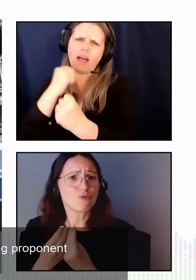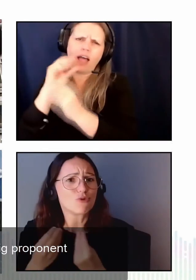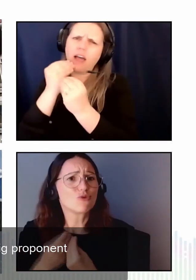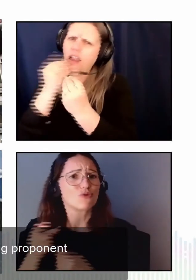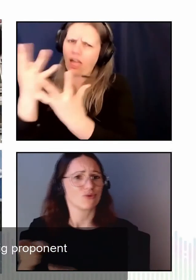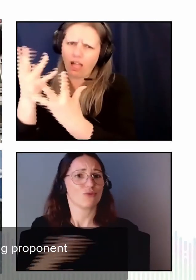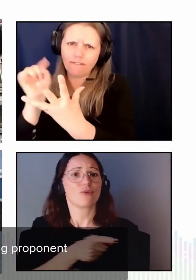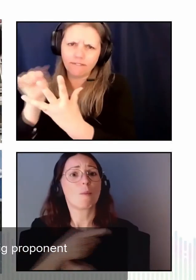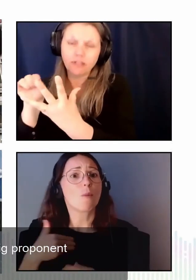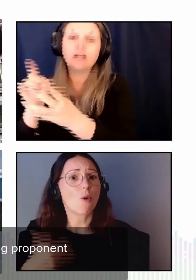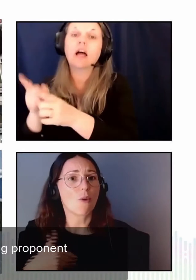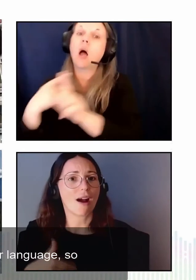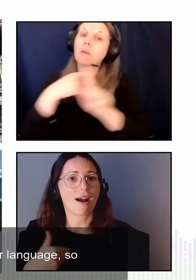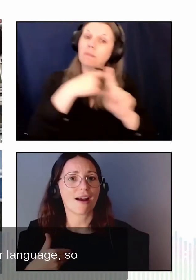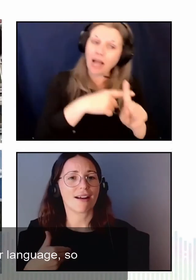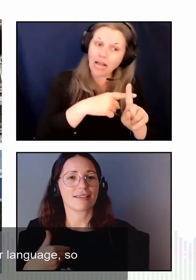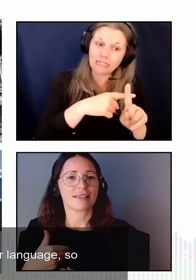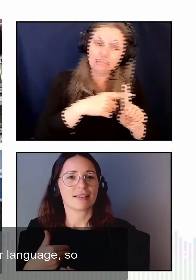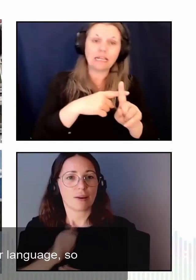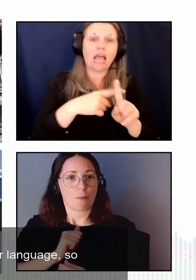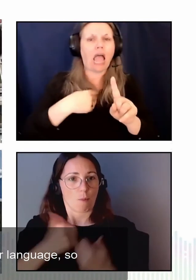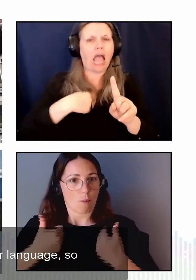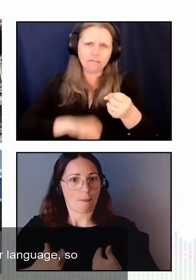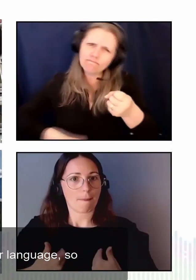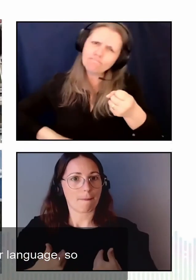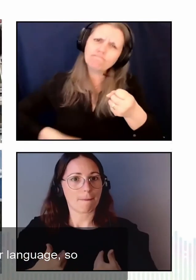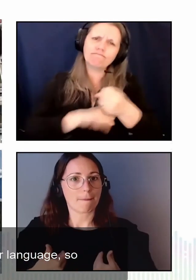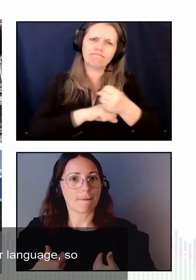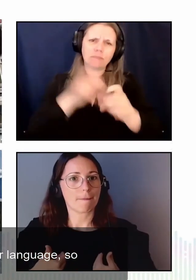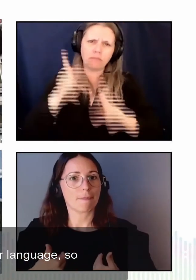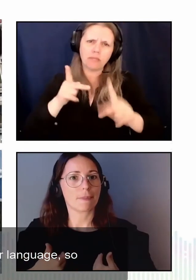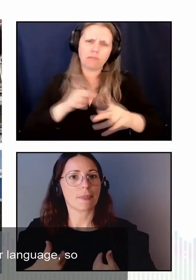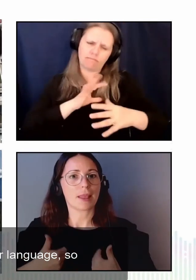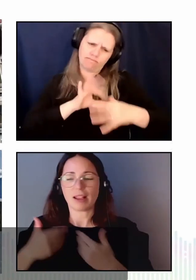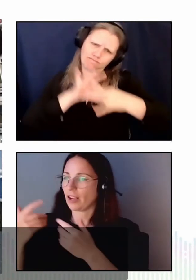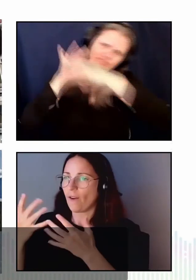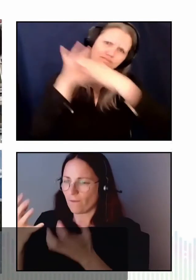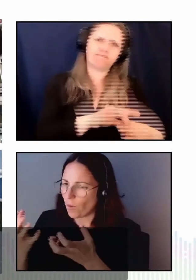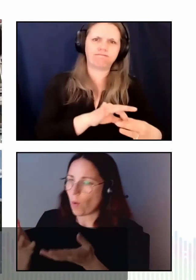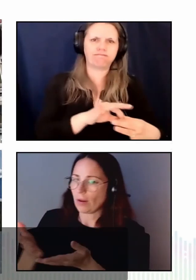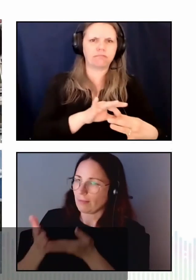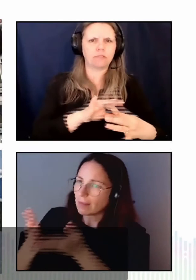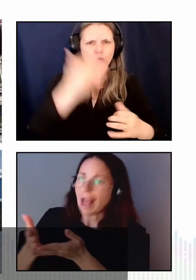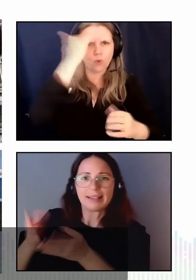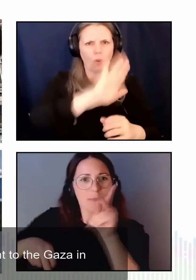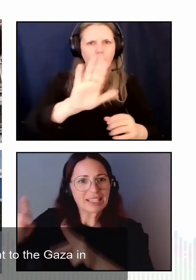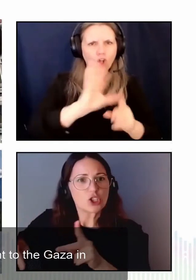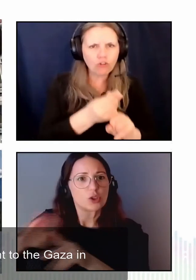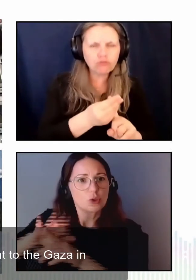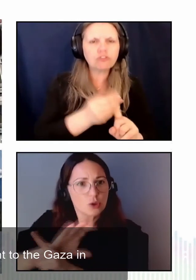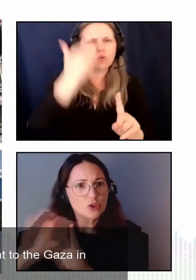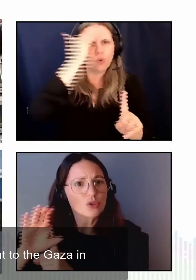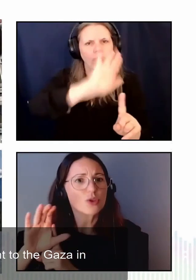really big proponent of grounding people in their culture and their language, so they are fearless and they